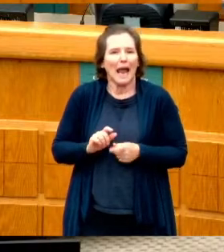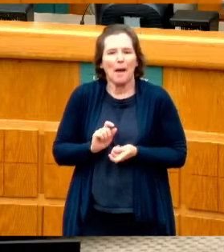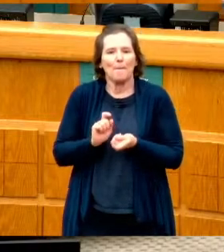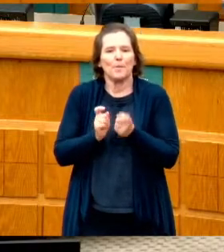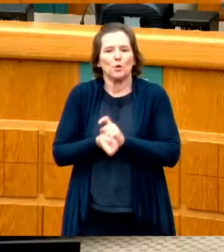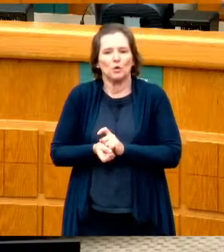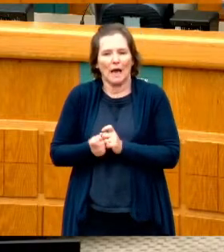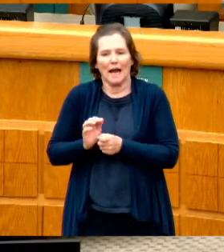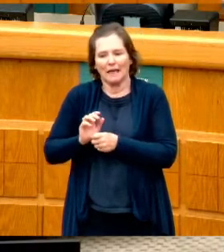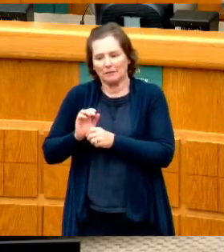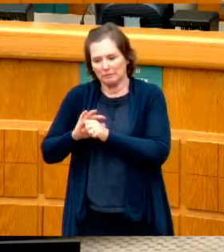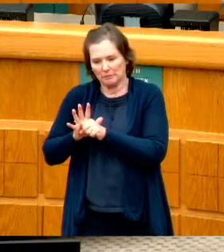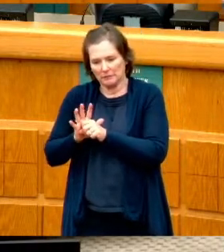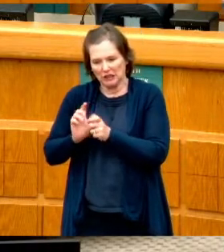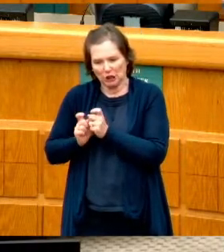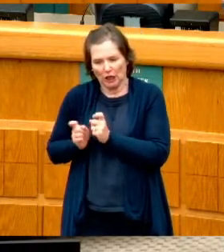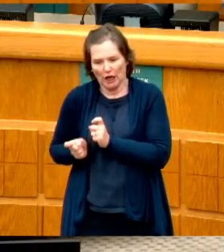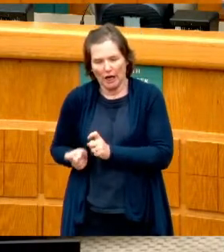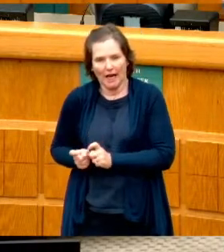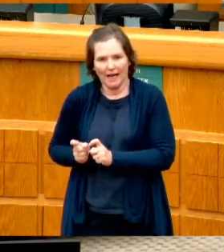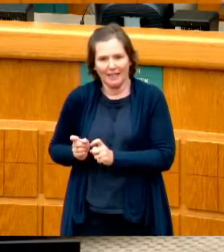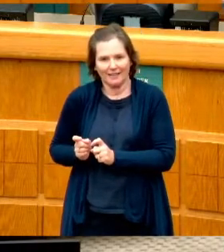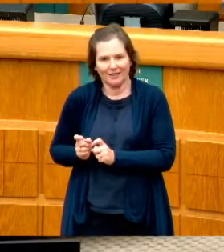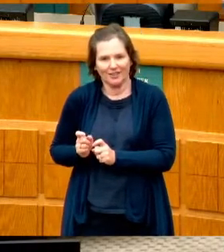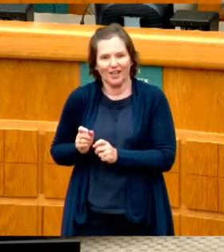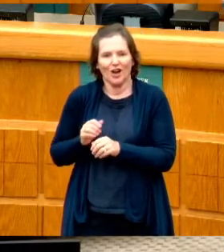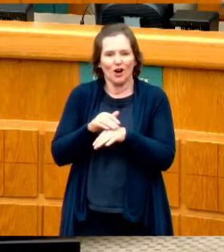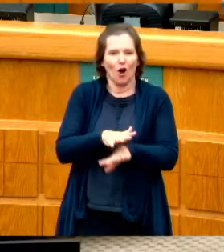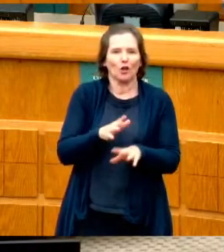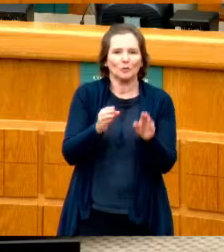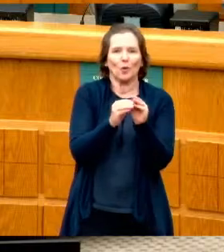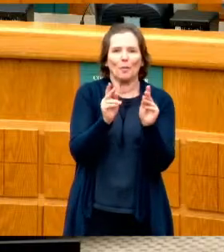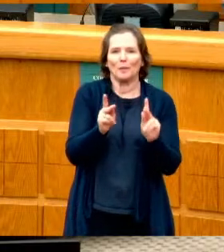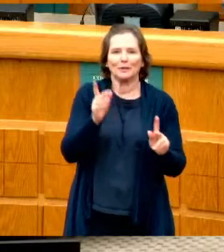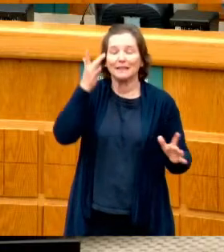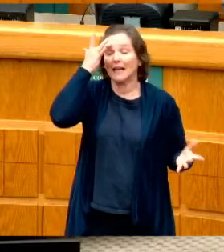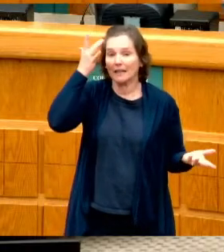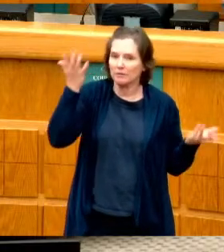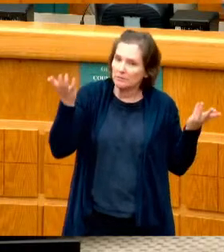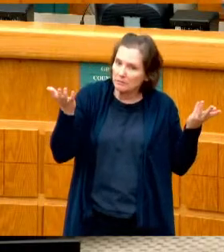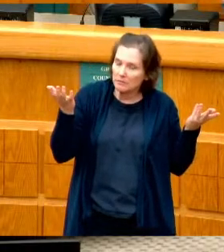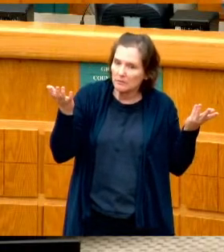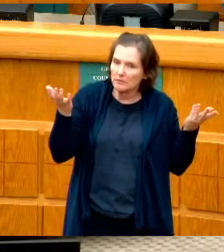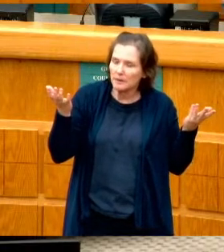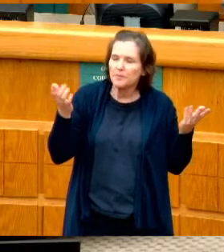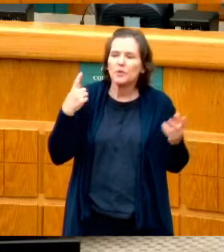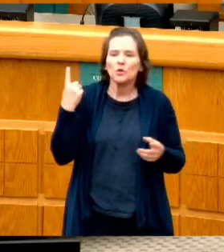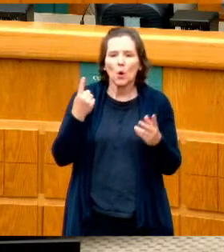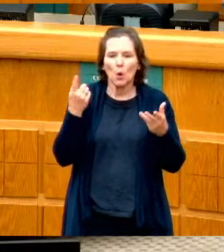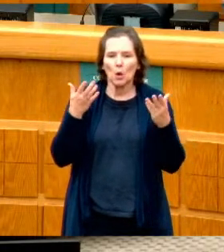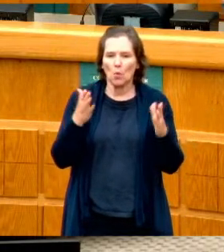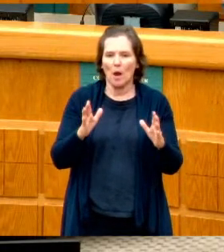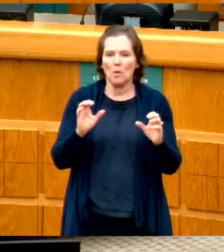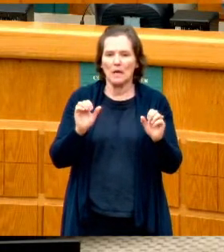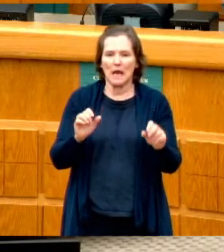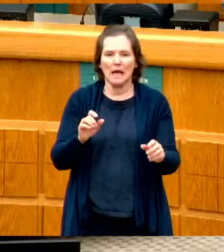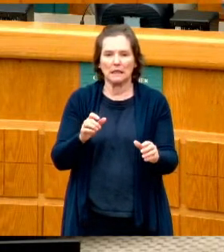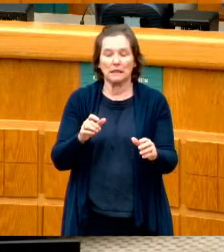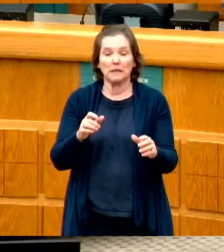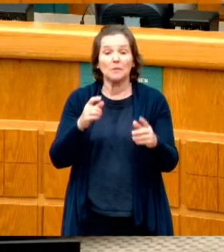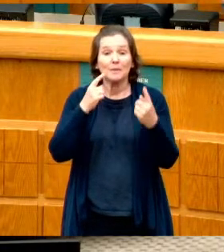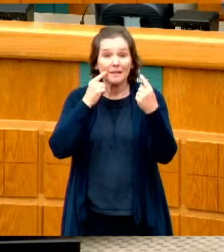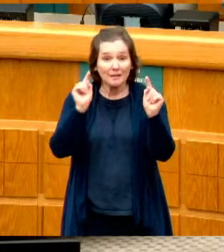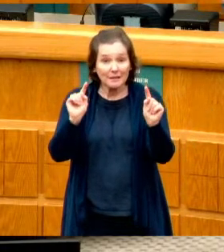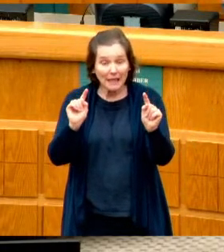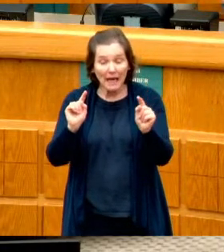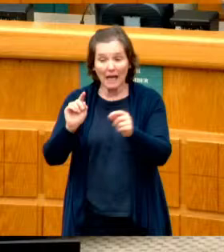from replicating, and the only way we're going to be successful is to vaccinate with a sense of urgency and